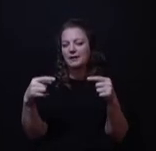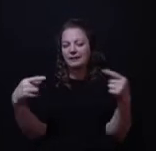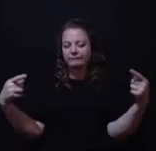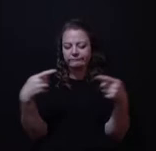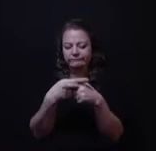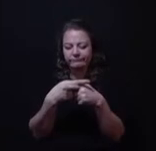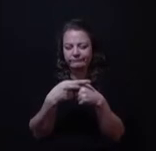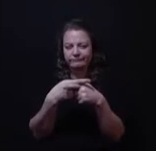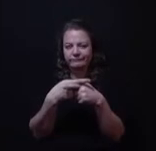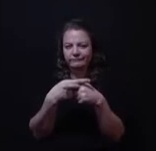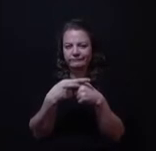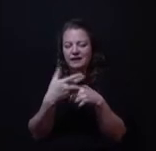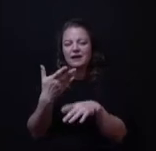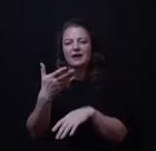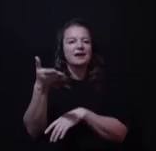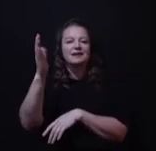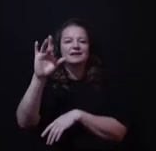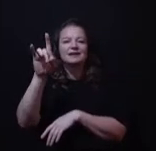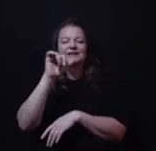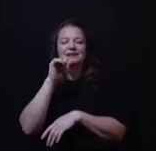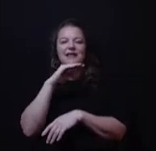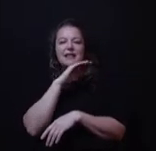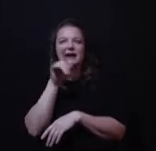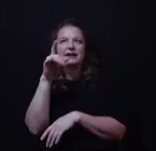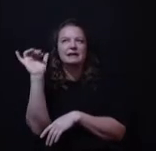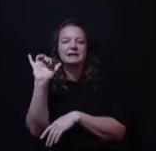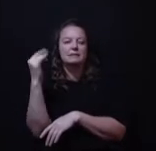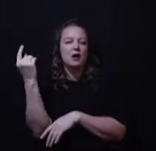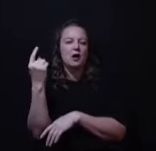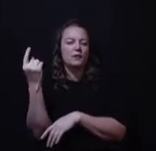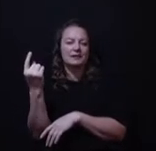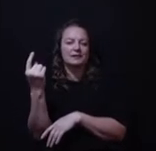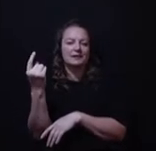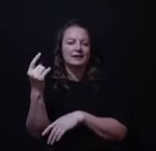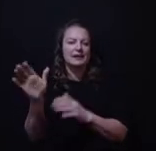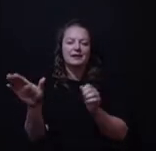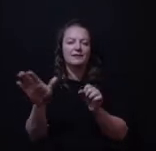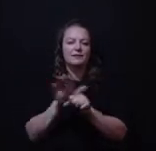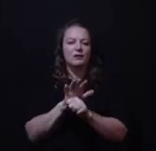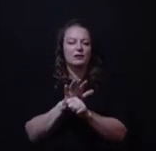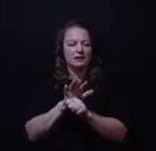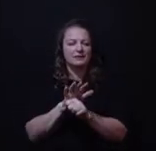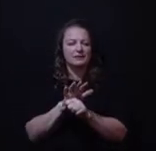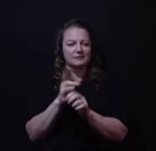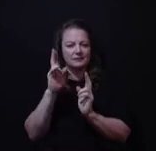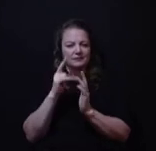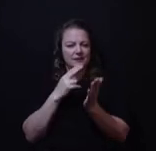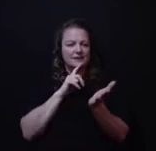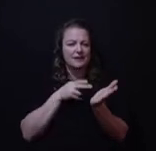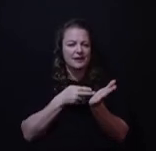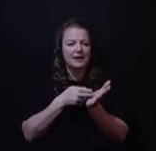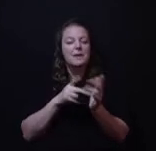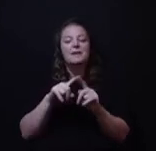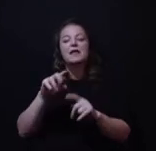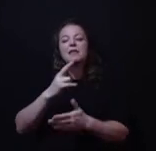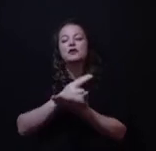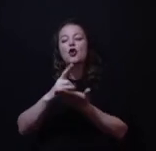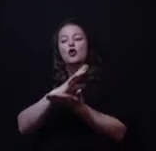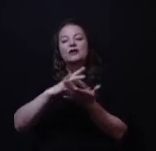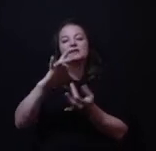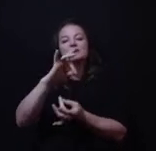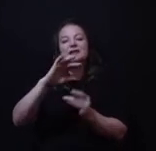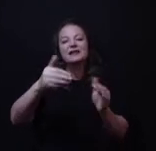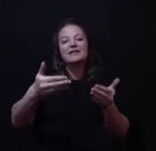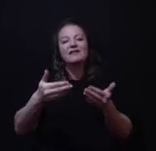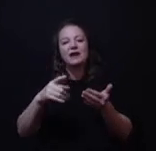look, God's not a man that he should lie. He's the same always. It's completely filled with integrity. That's the Holy Spirit inviting you to start